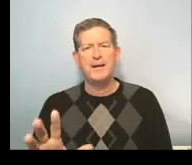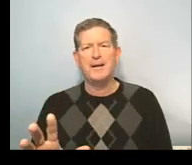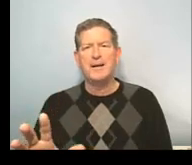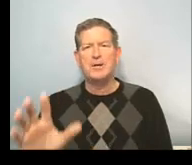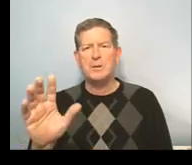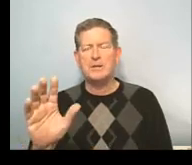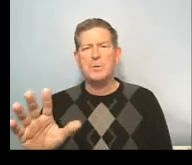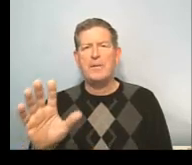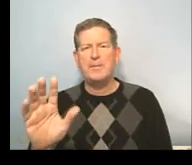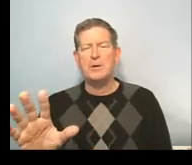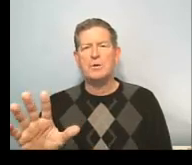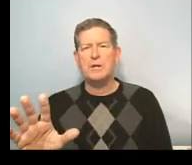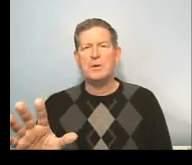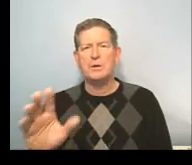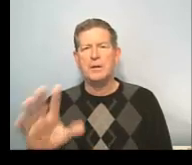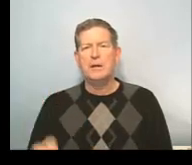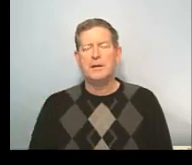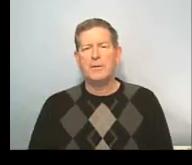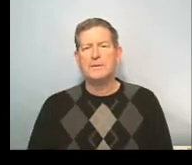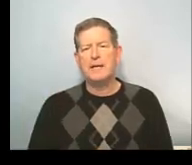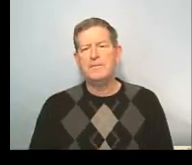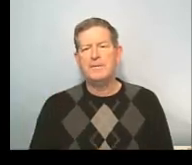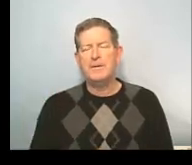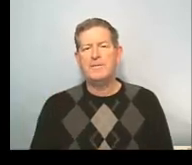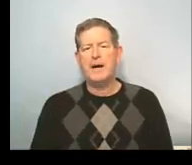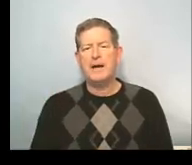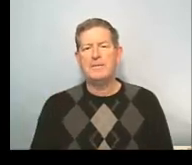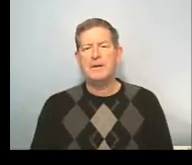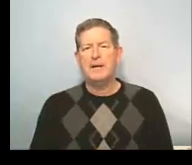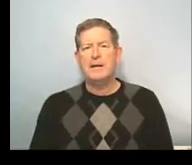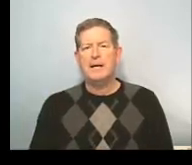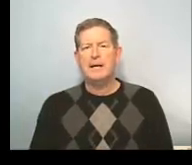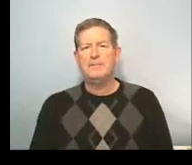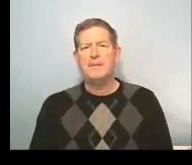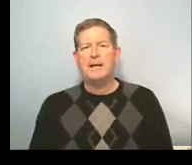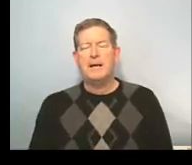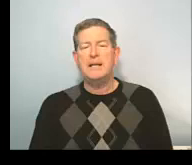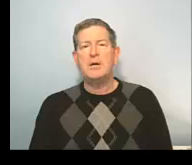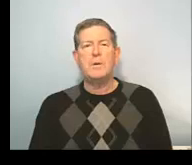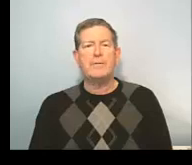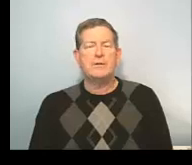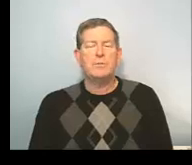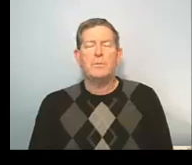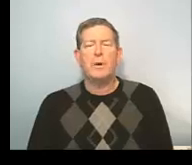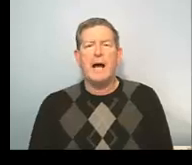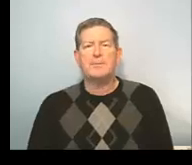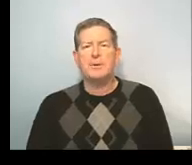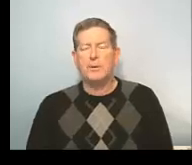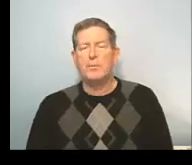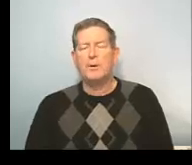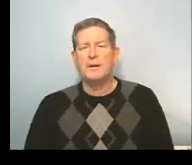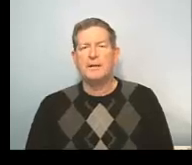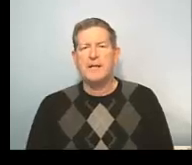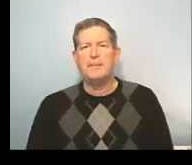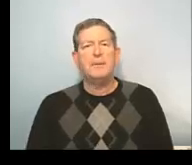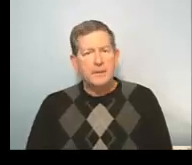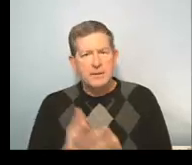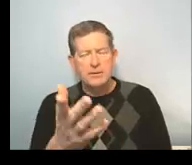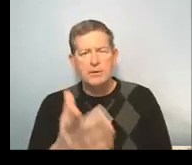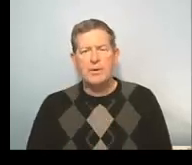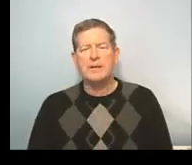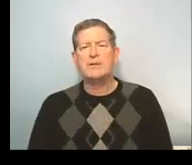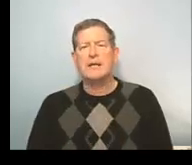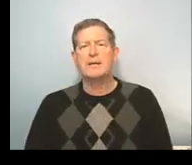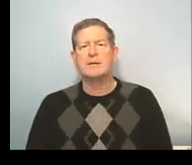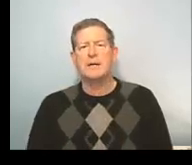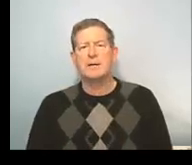quite there yet. Son las 9 menos 5. In other words, 8:55. And here we have just one more option, one more example. Let's